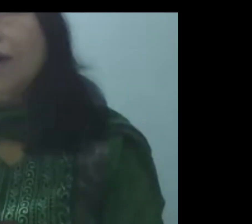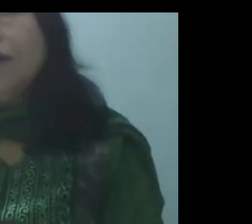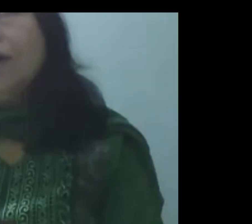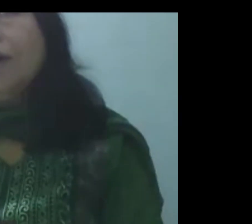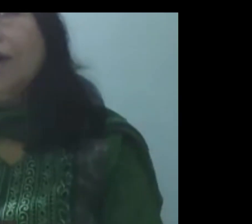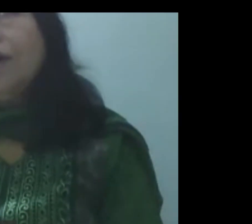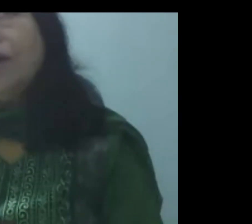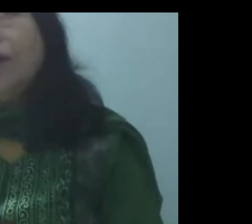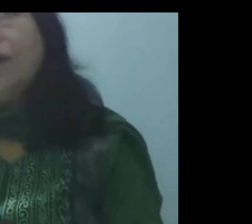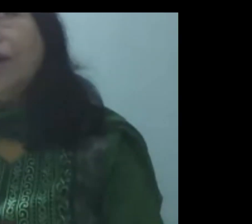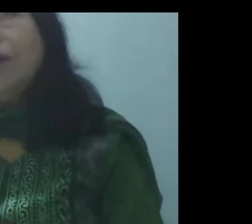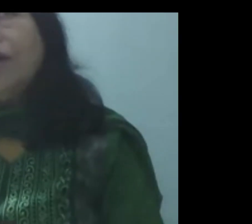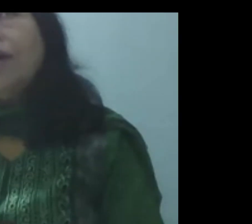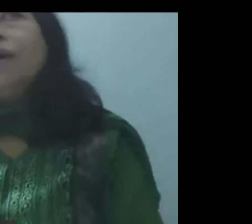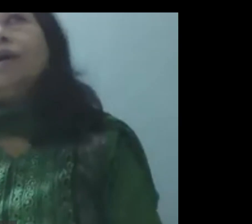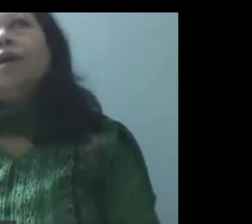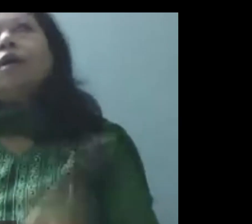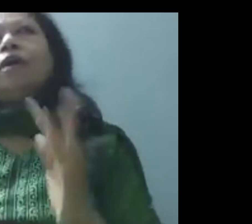upon the internet